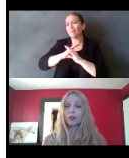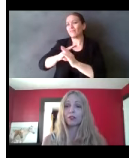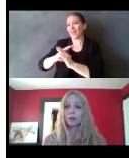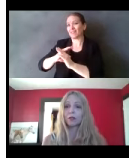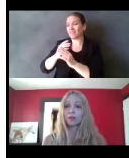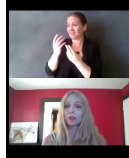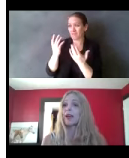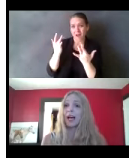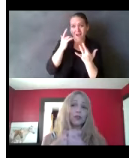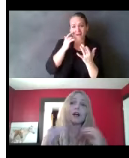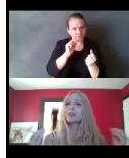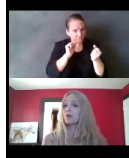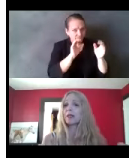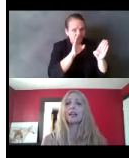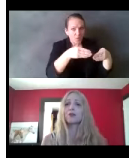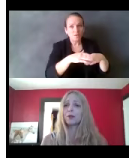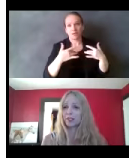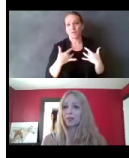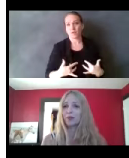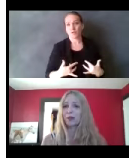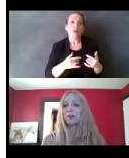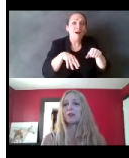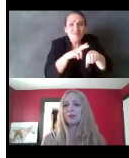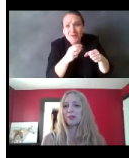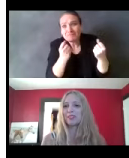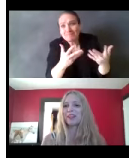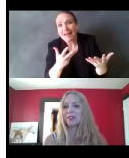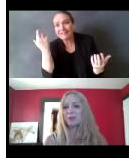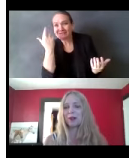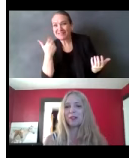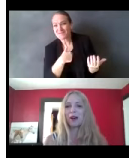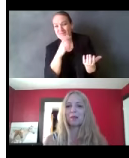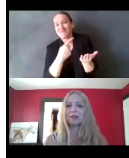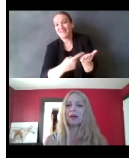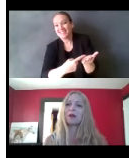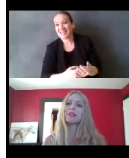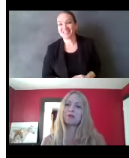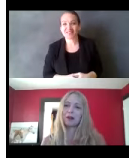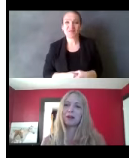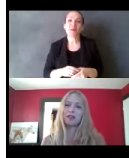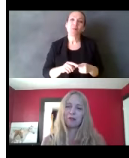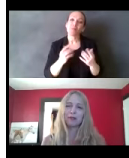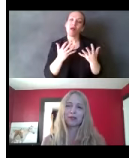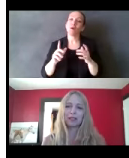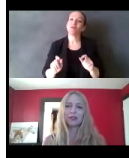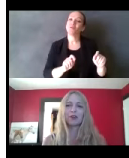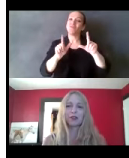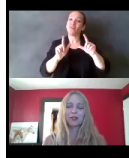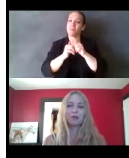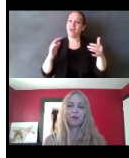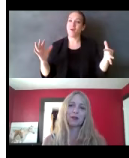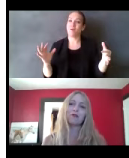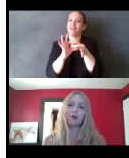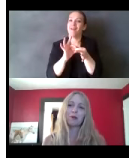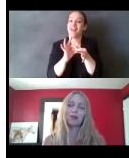the depression symptoms, as well as for many other reasons we will discuss as we go along. But I wanted to frame in the falls piece